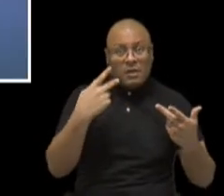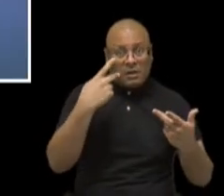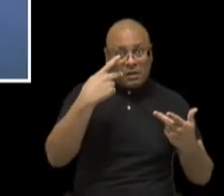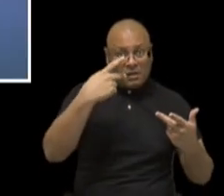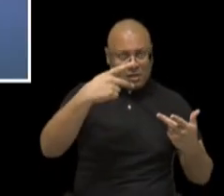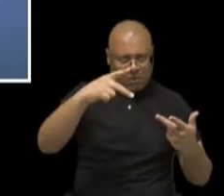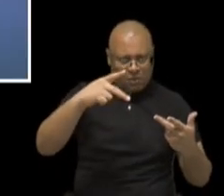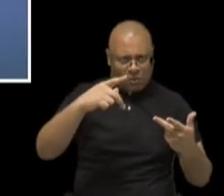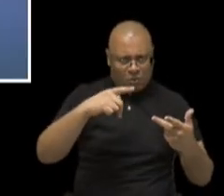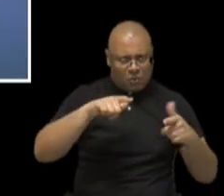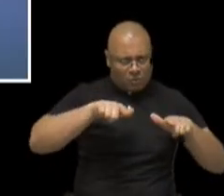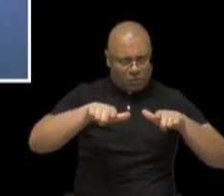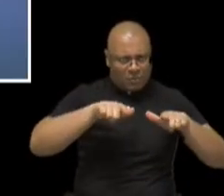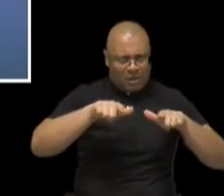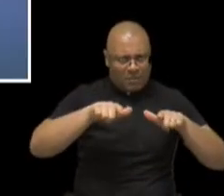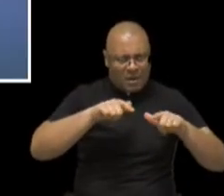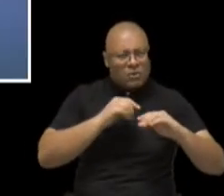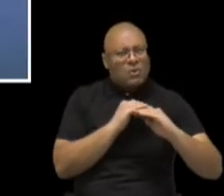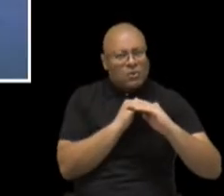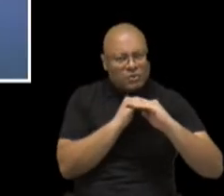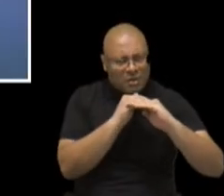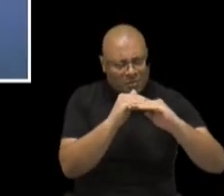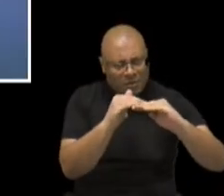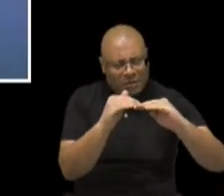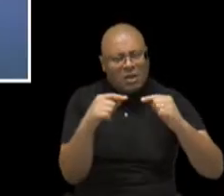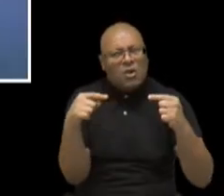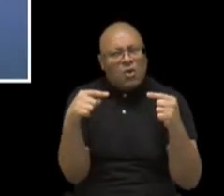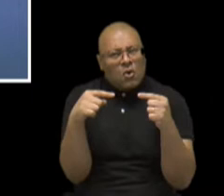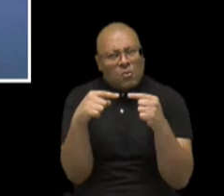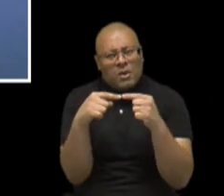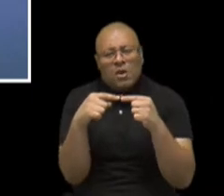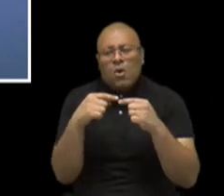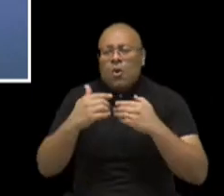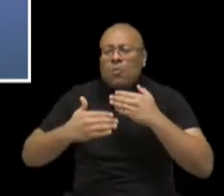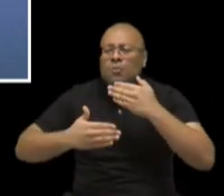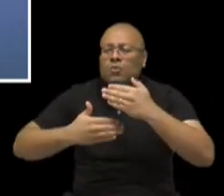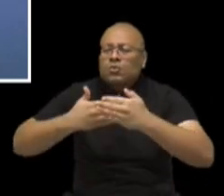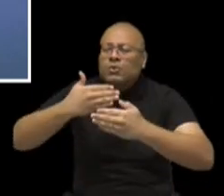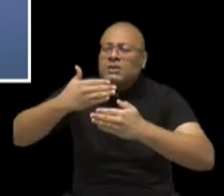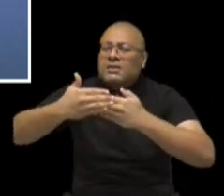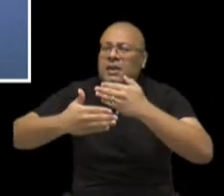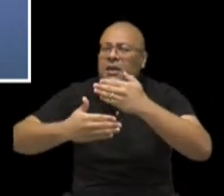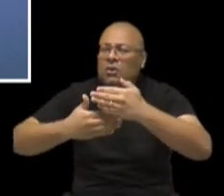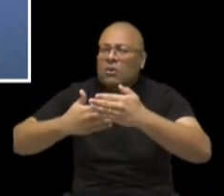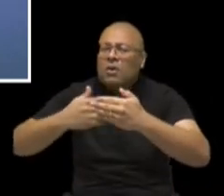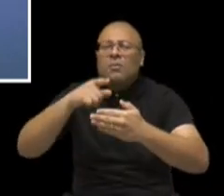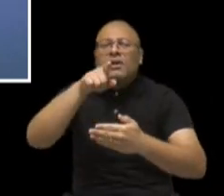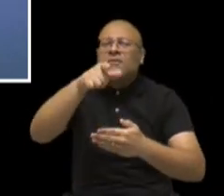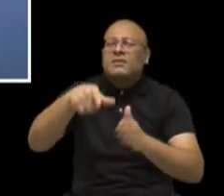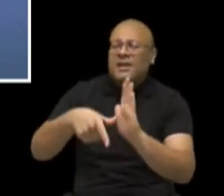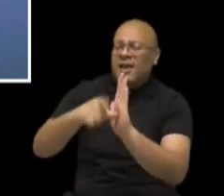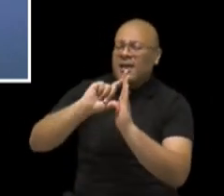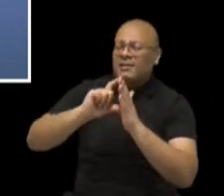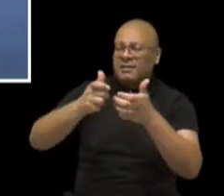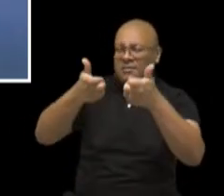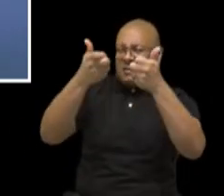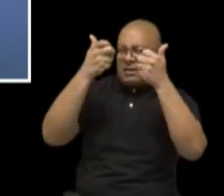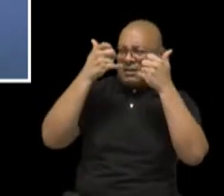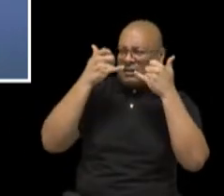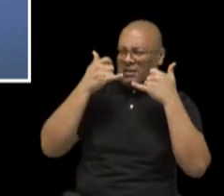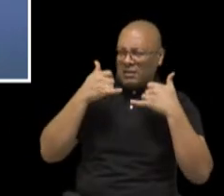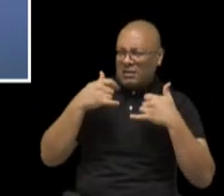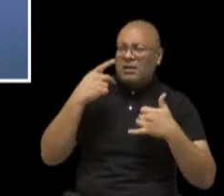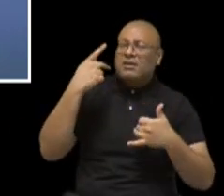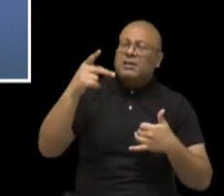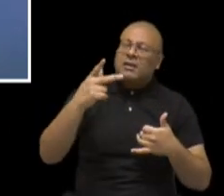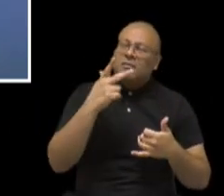at home. We're going to talk about sustainability and upcycling. But you were telling me before that you are